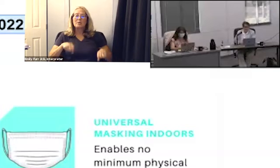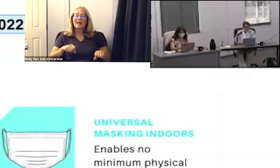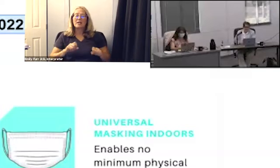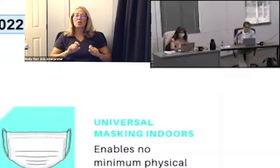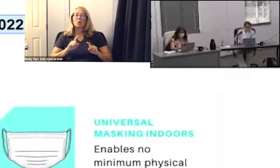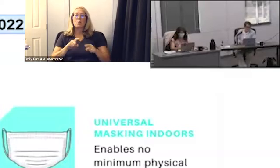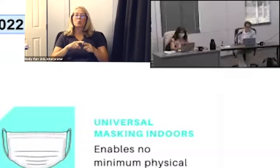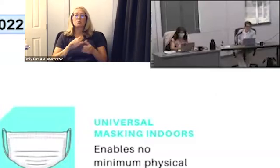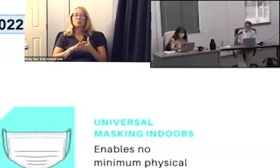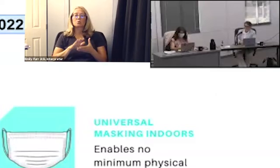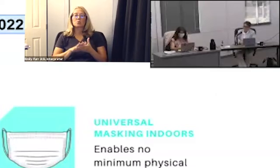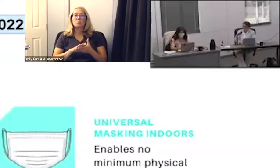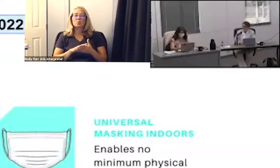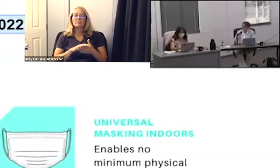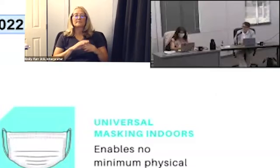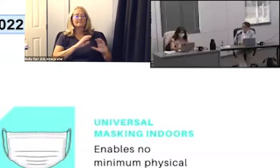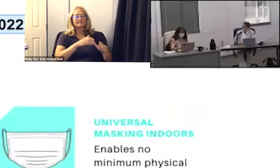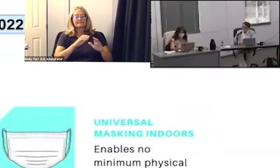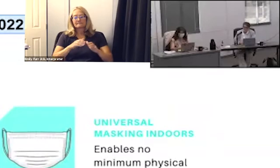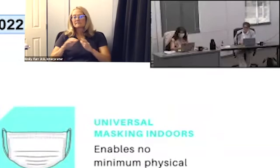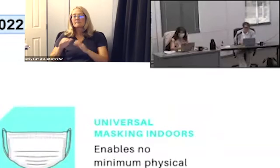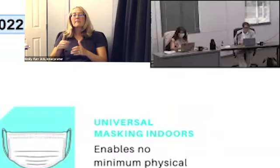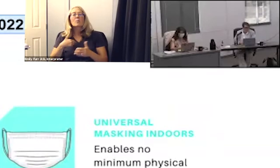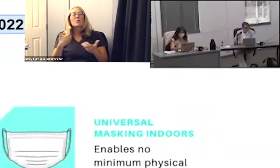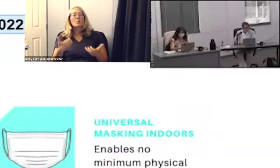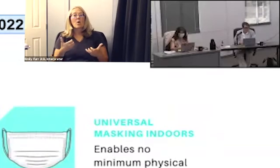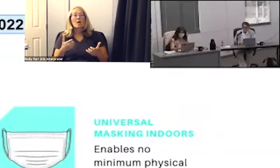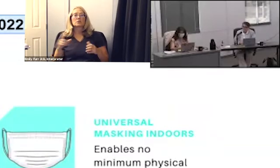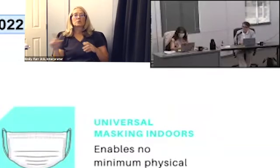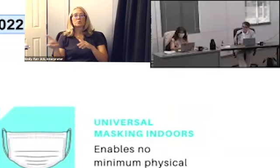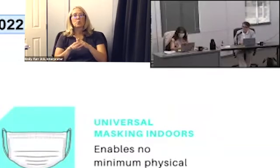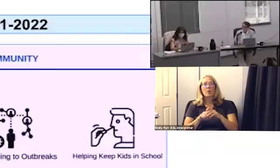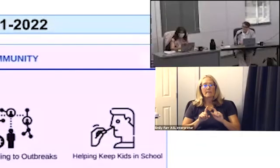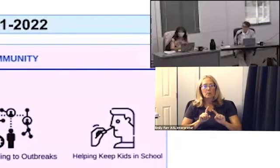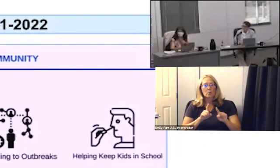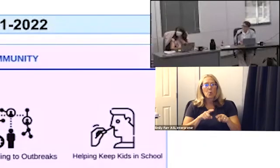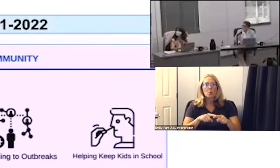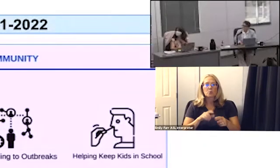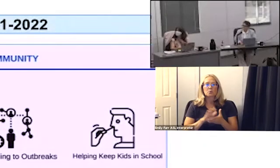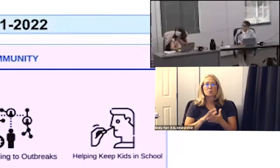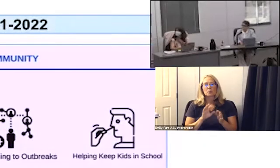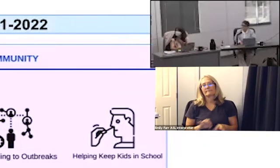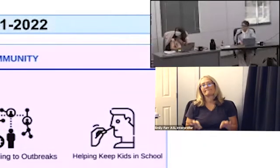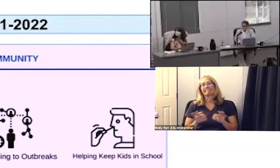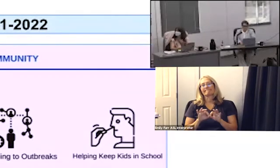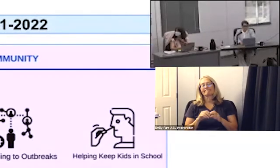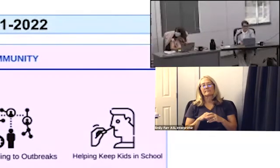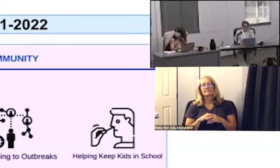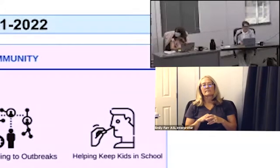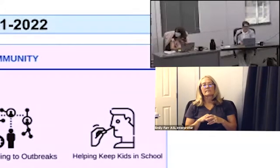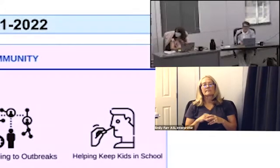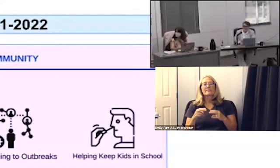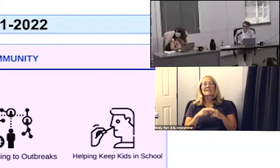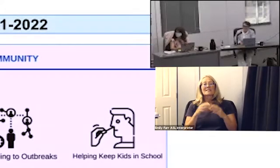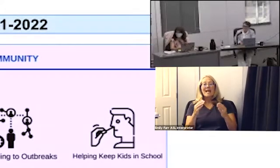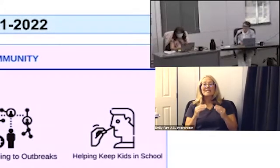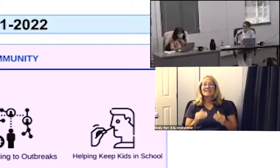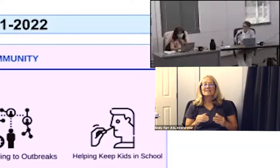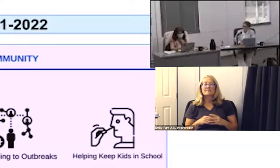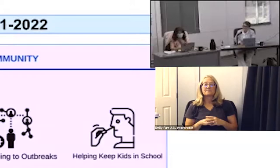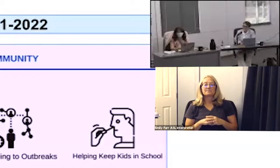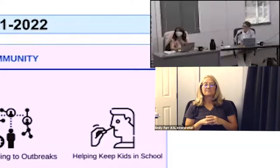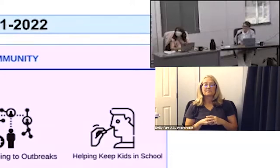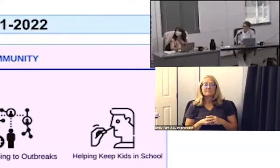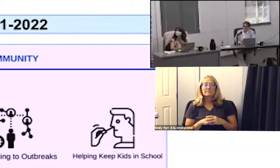we really want our students at school next slide so as i said